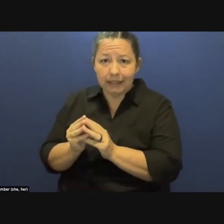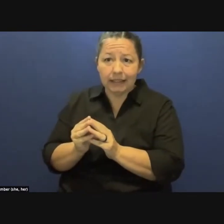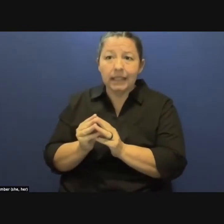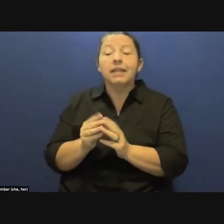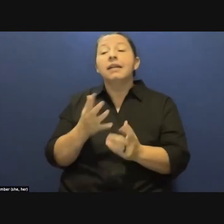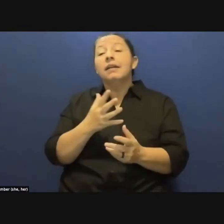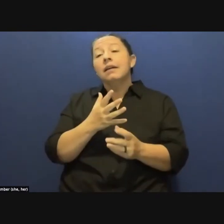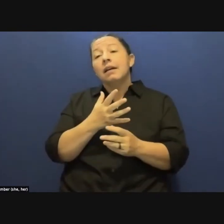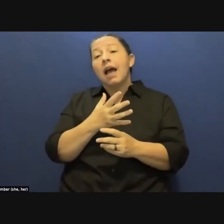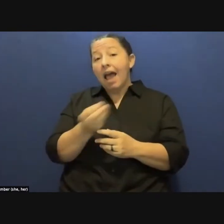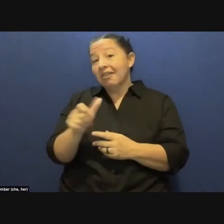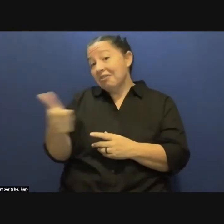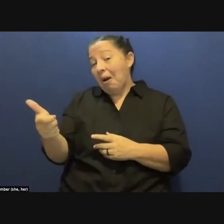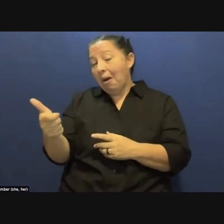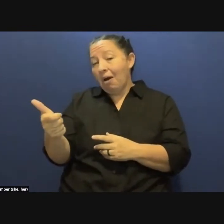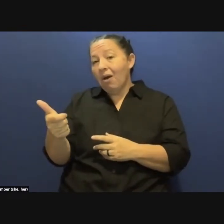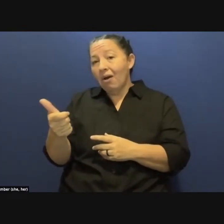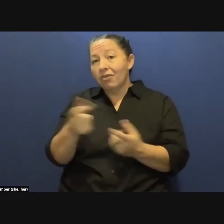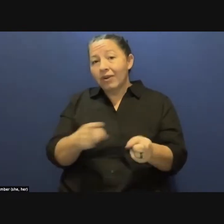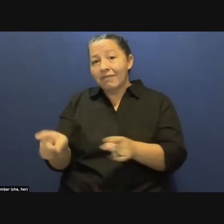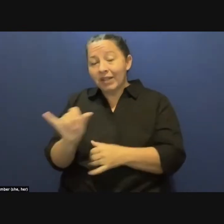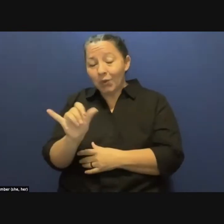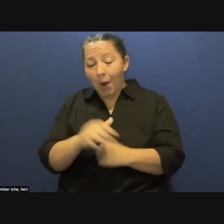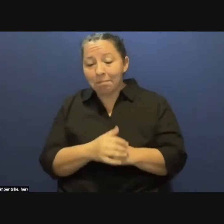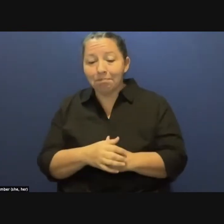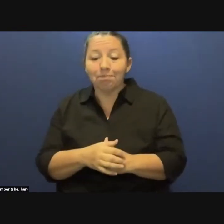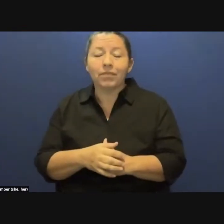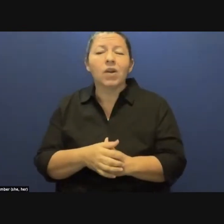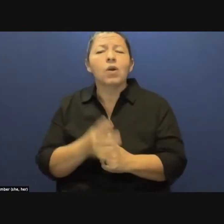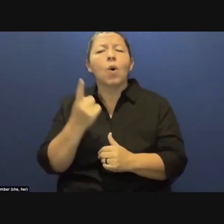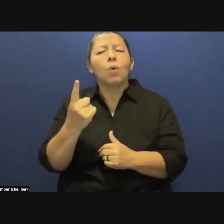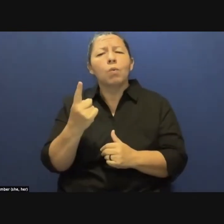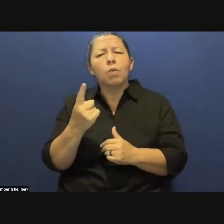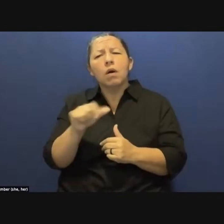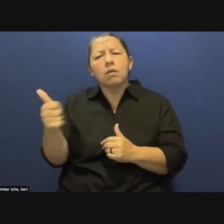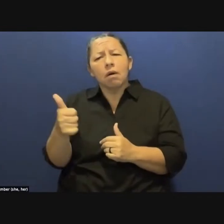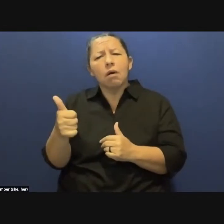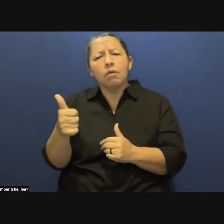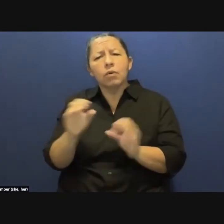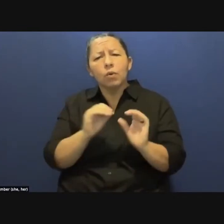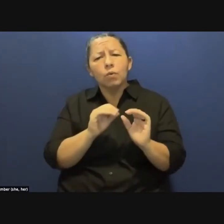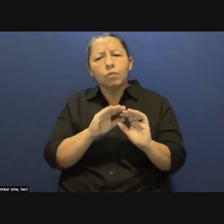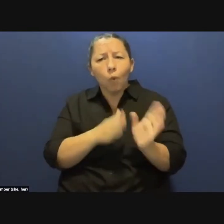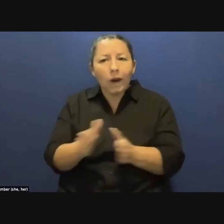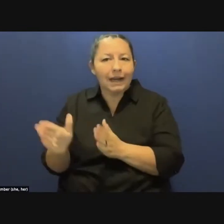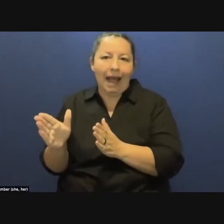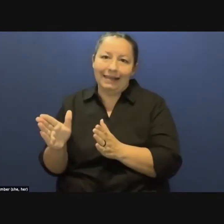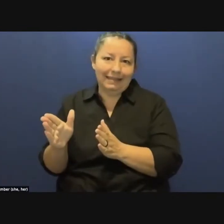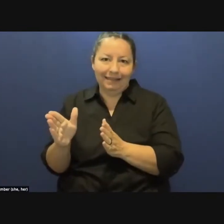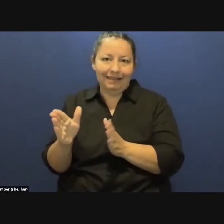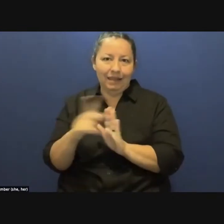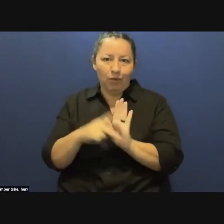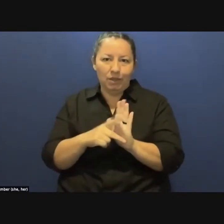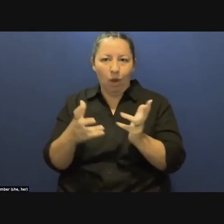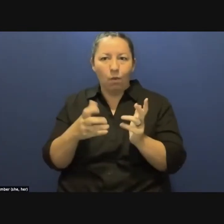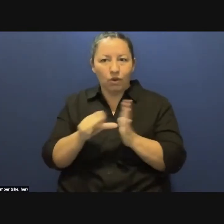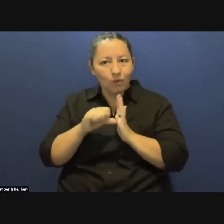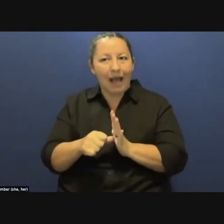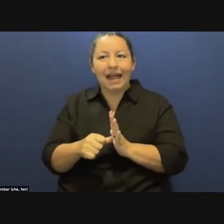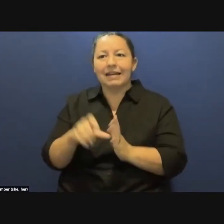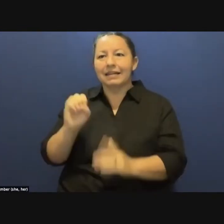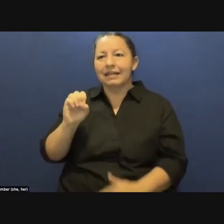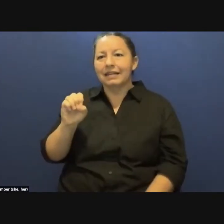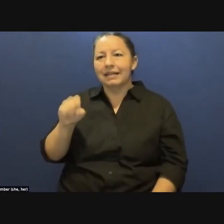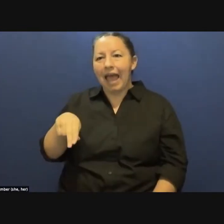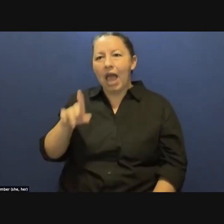other things. And then one other organizing principle that I want to really highlight is equity,